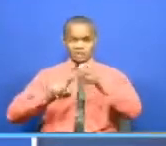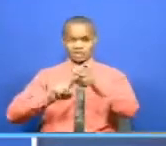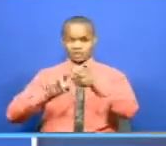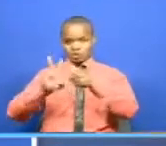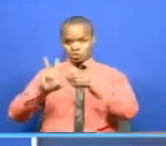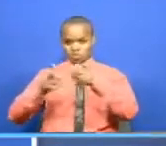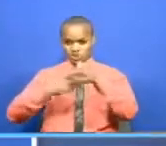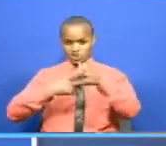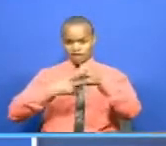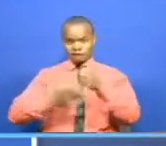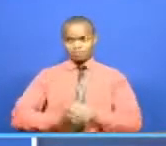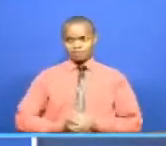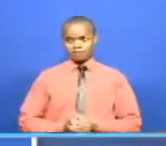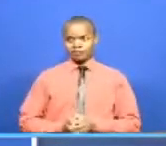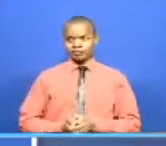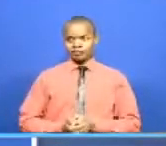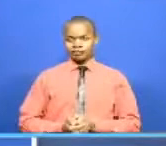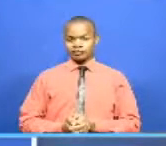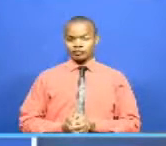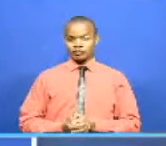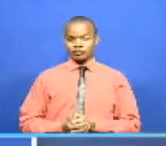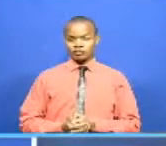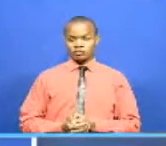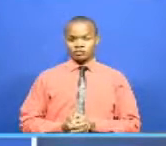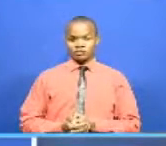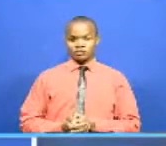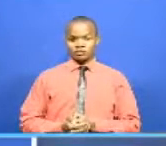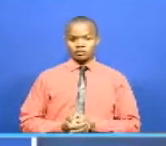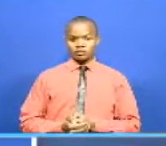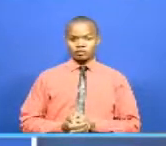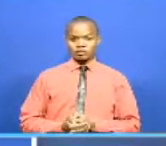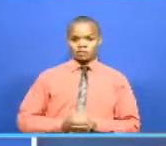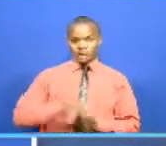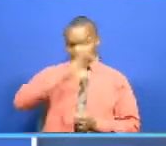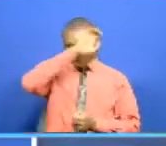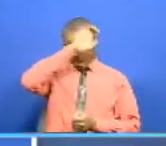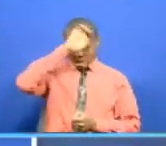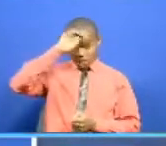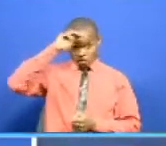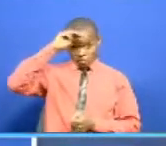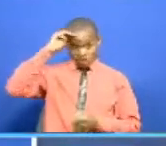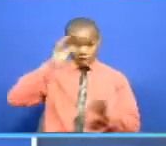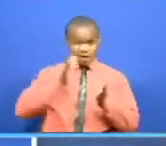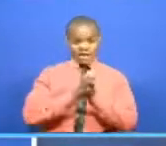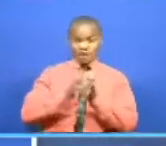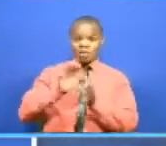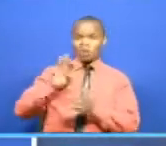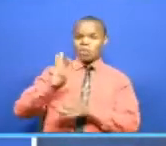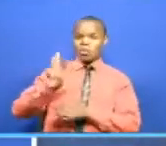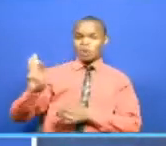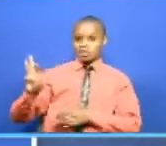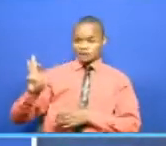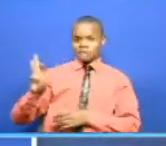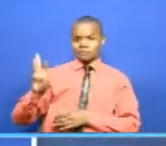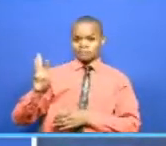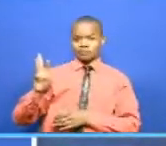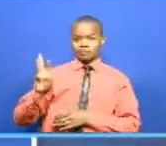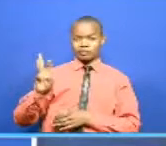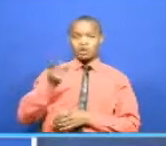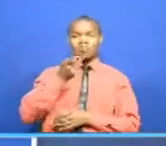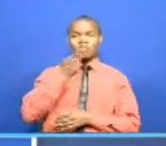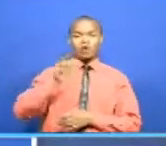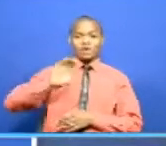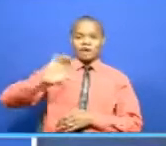1,627. At the other end of the spectrum, Elgeyo Marakwet and West Pokot counties are the least